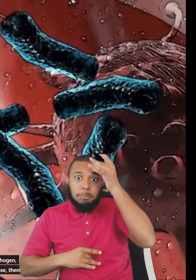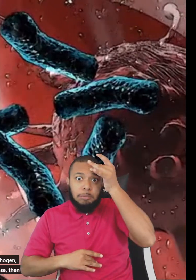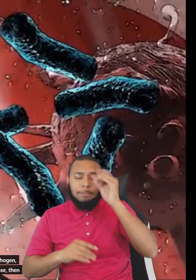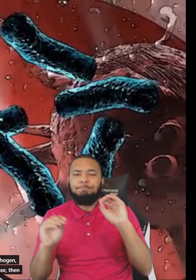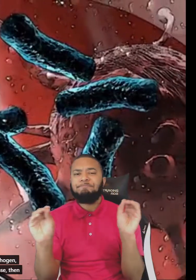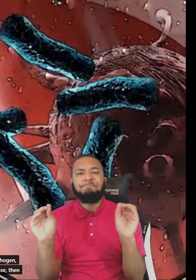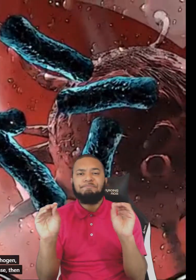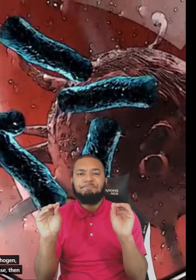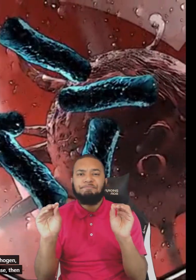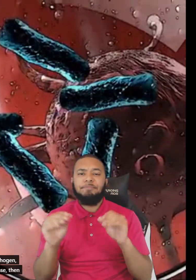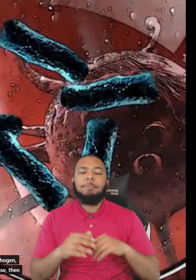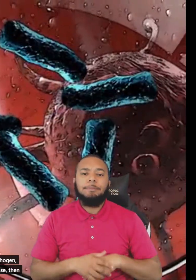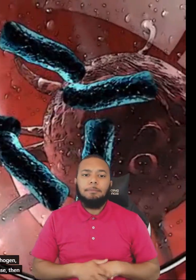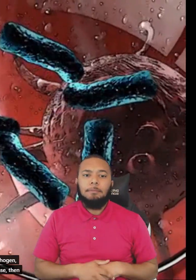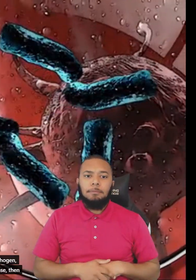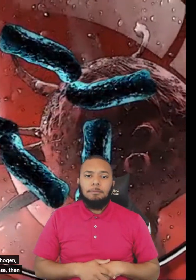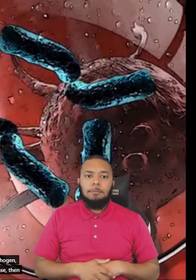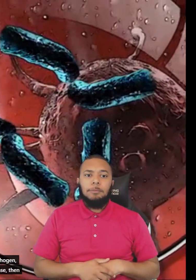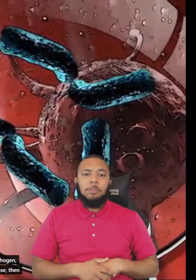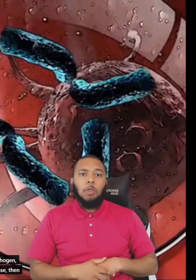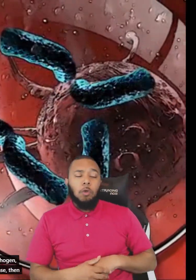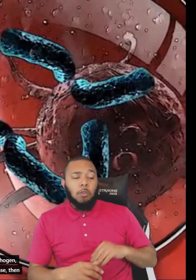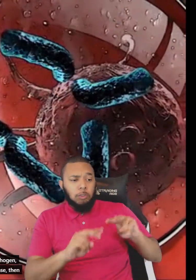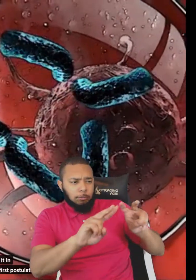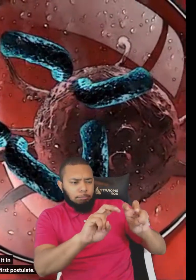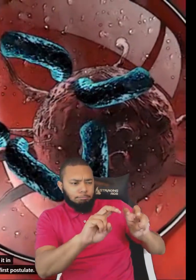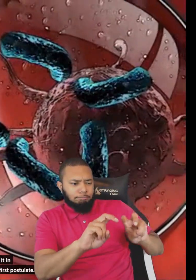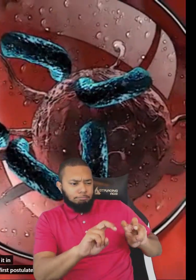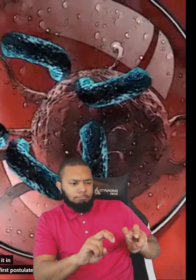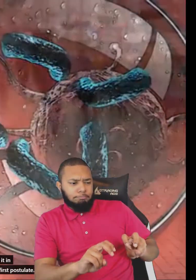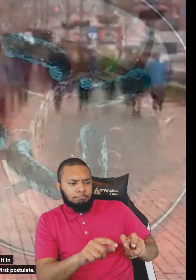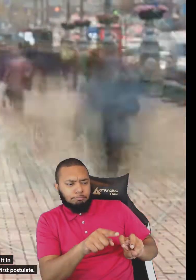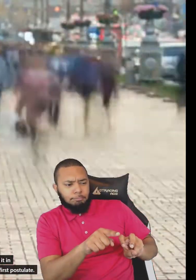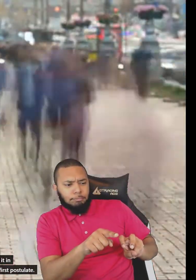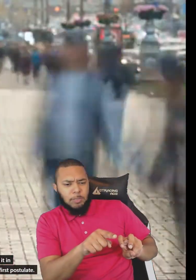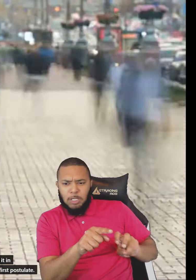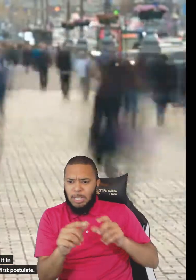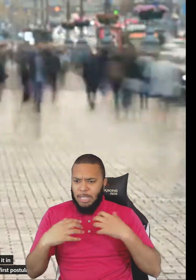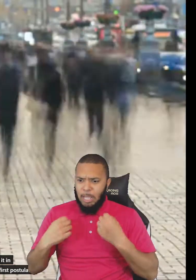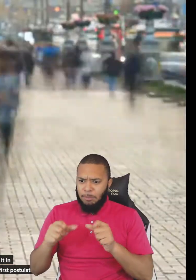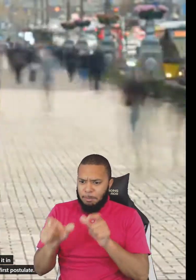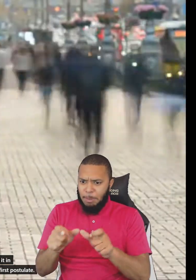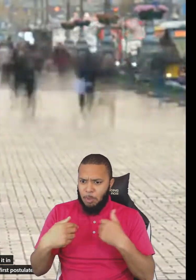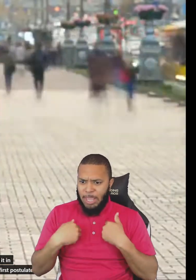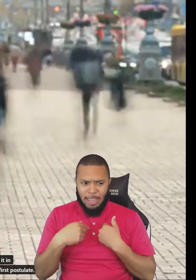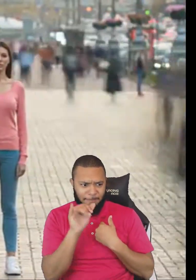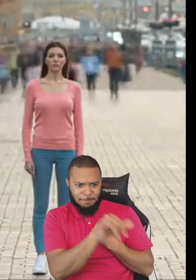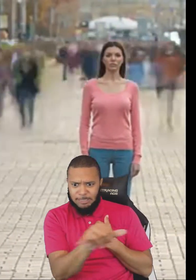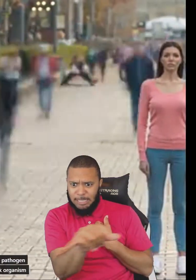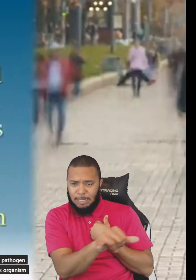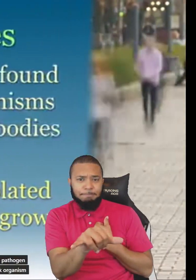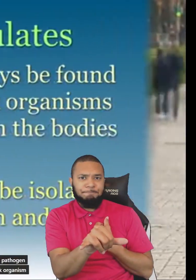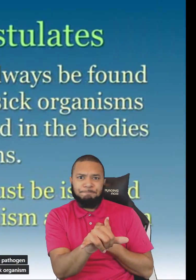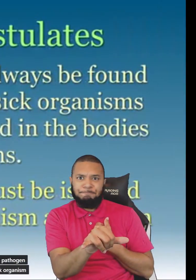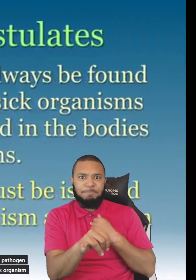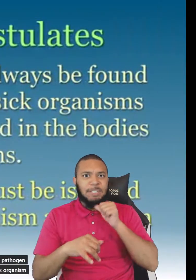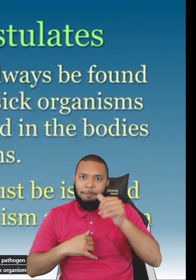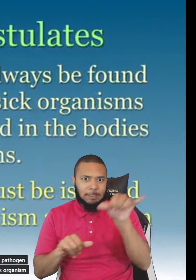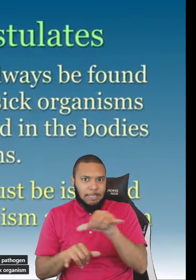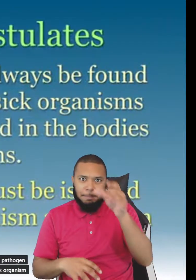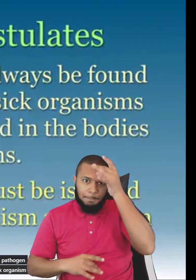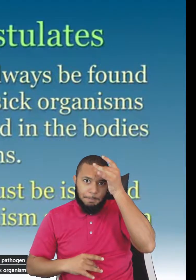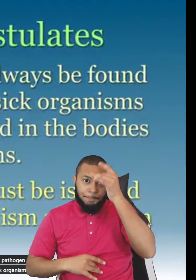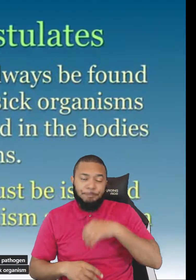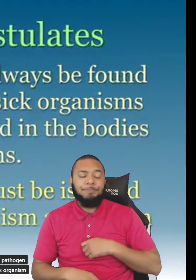a pathogen, if it's causing this disease, then we're not going to find it in healthy individuals. So that's his first postulate. The second one says